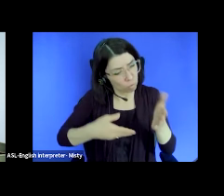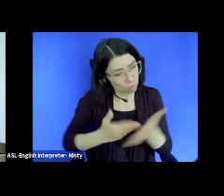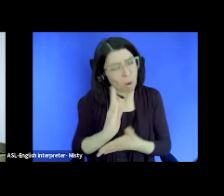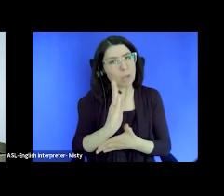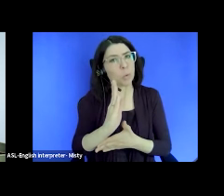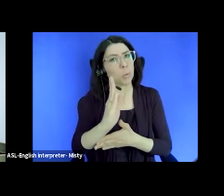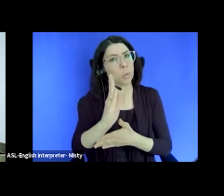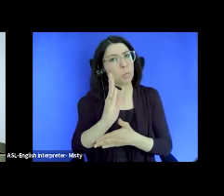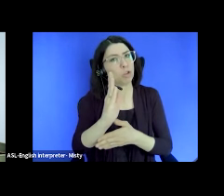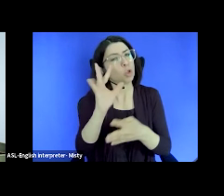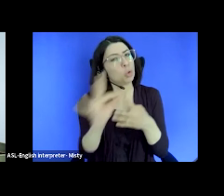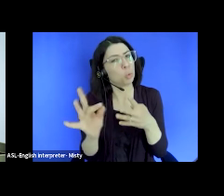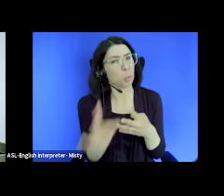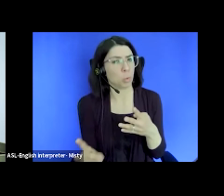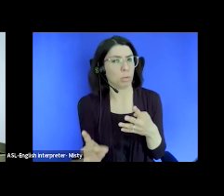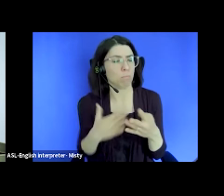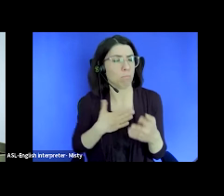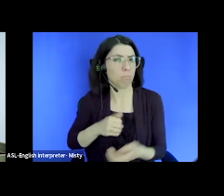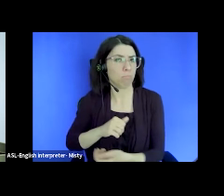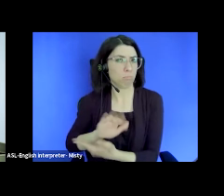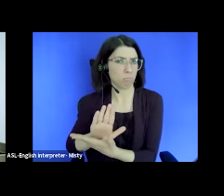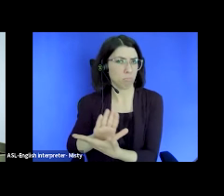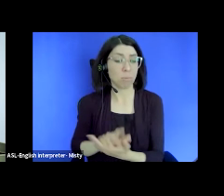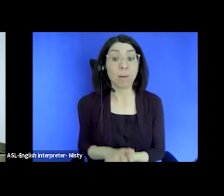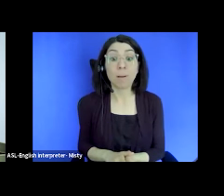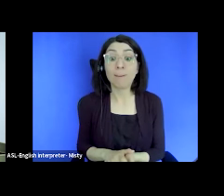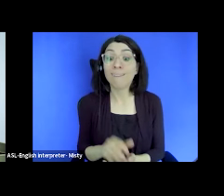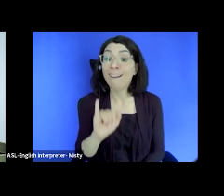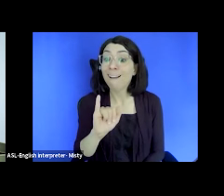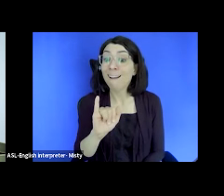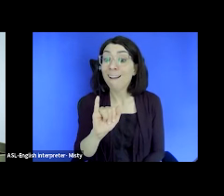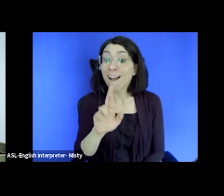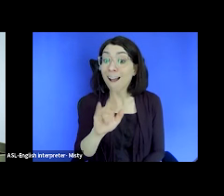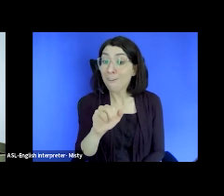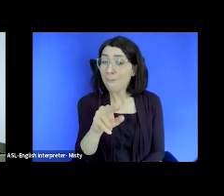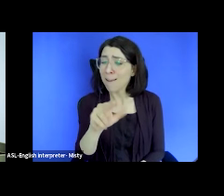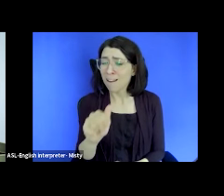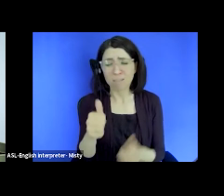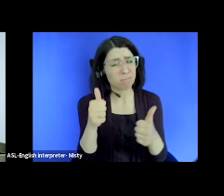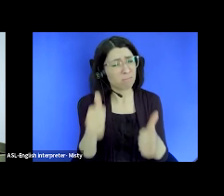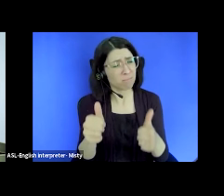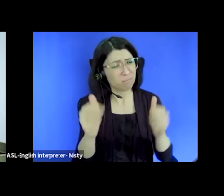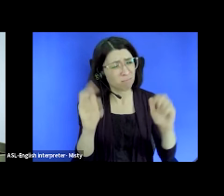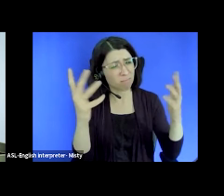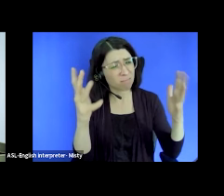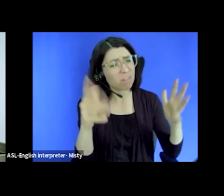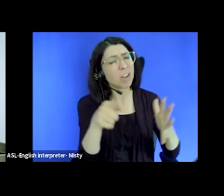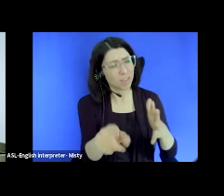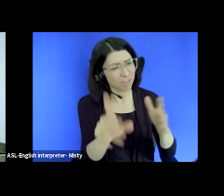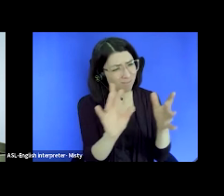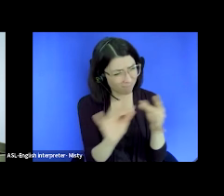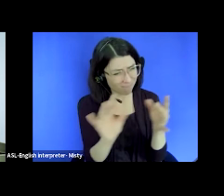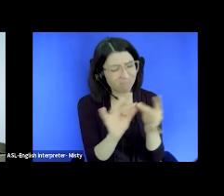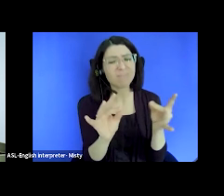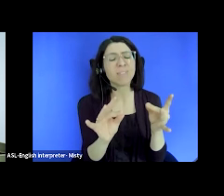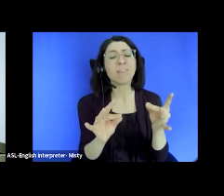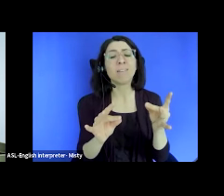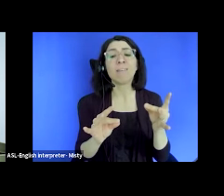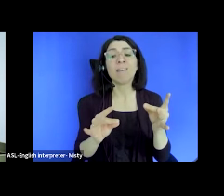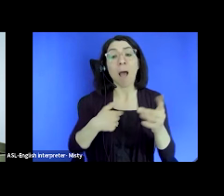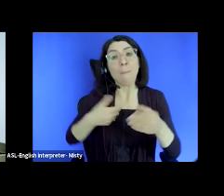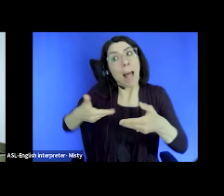Irina, I wanted to commend you for this. I'm practicing giving people space to say no so that when I do, they can accept no for what it